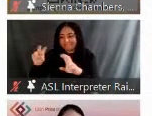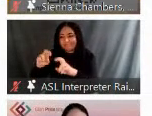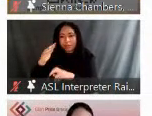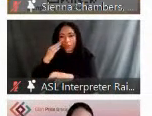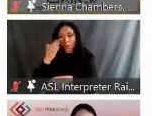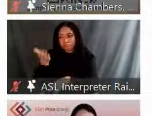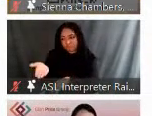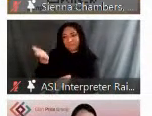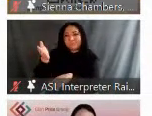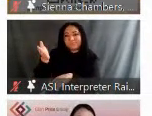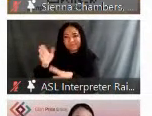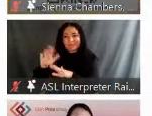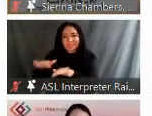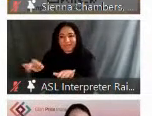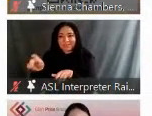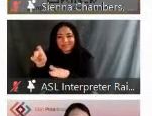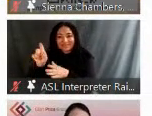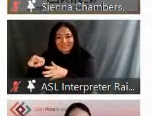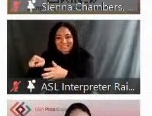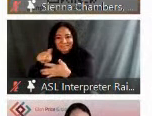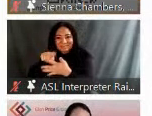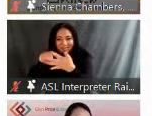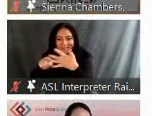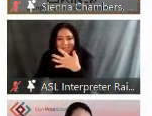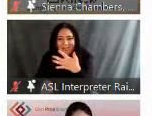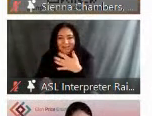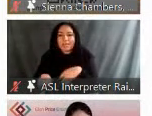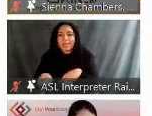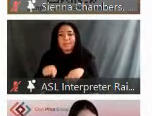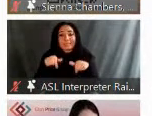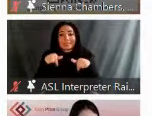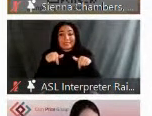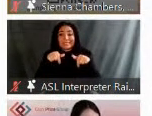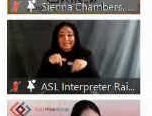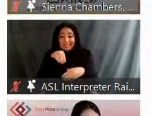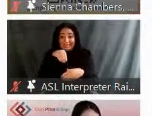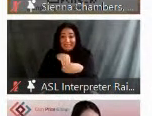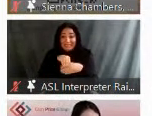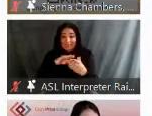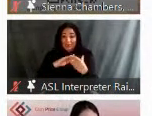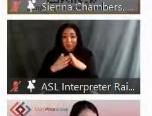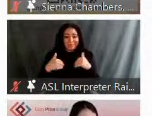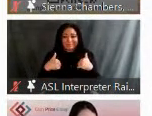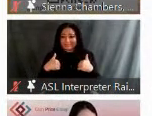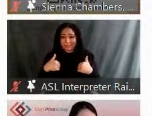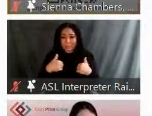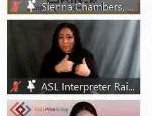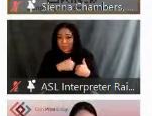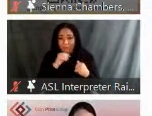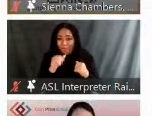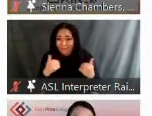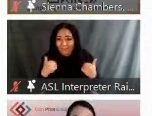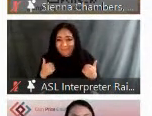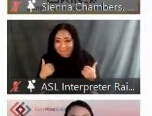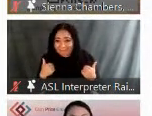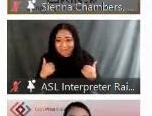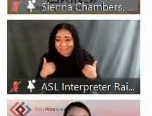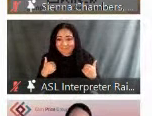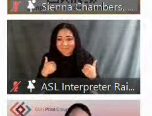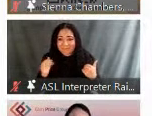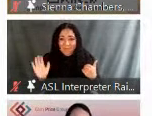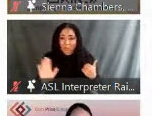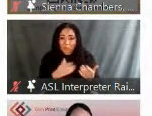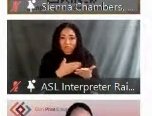a development need. But in the community, we don't have that. So we just helping the kid